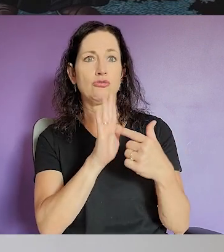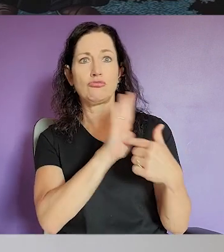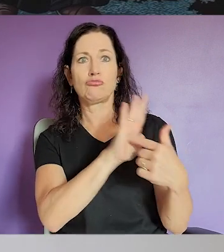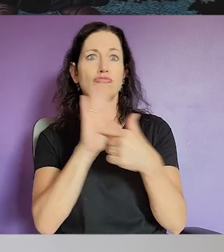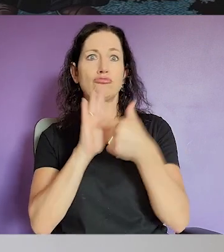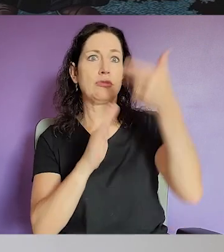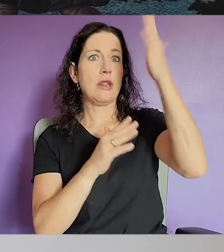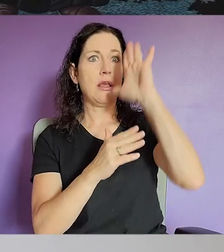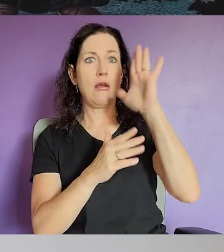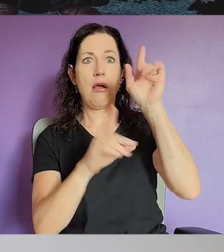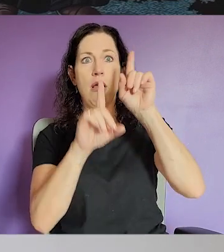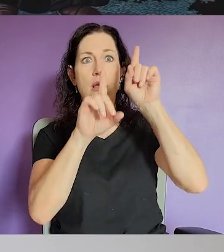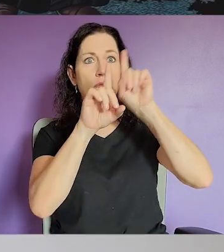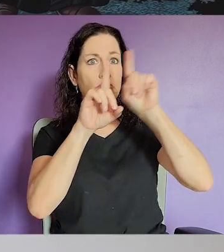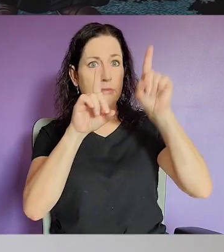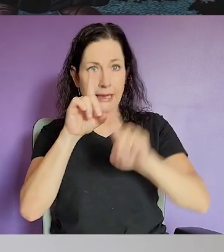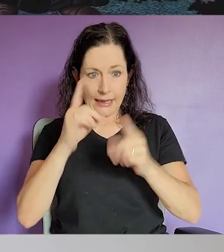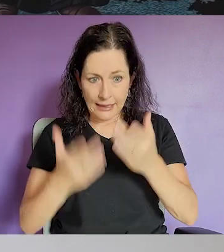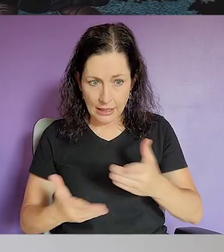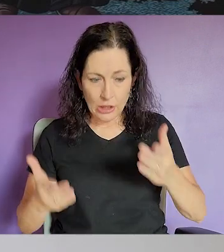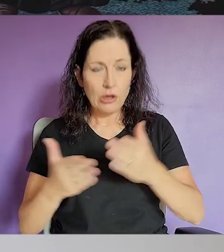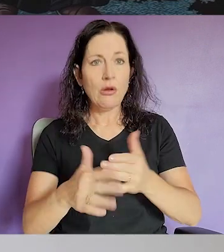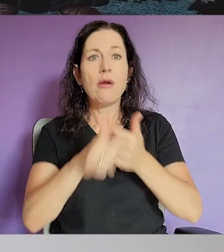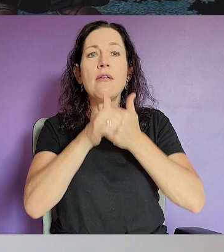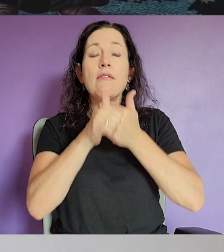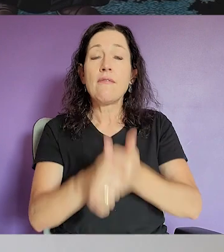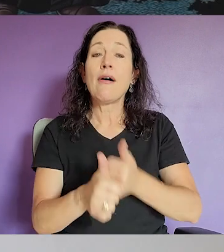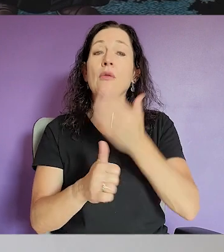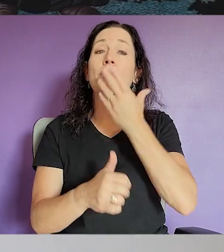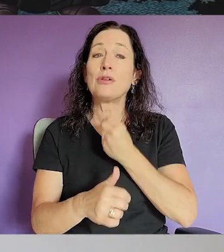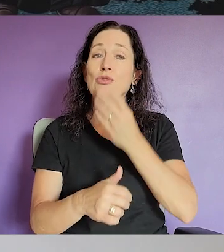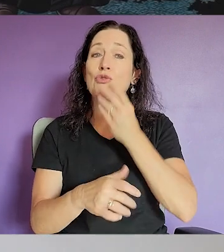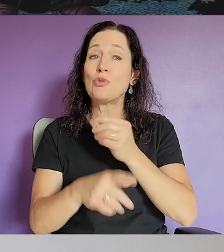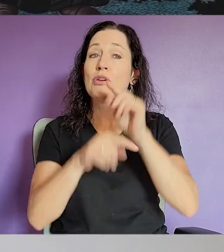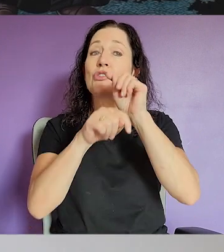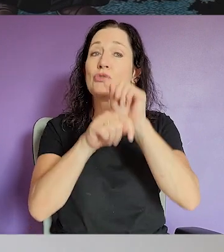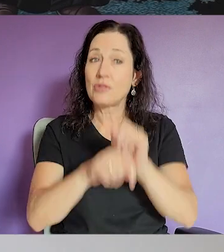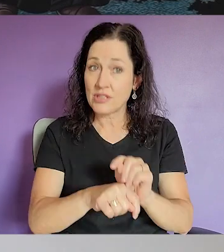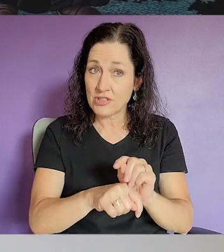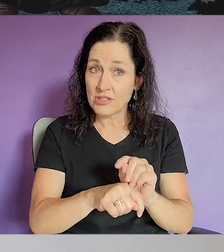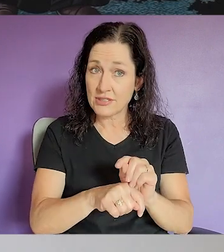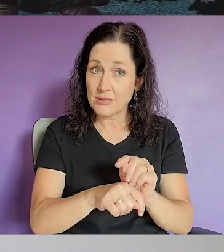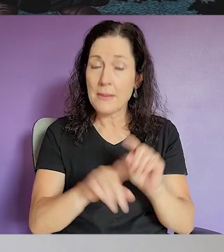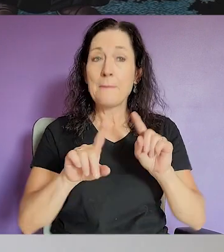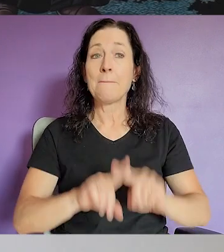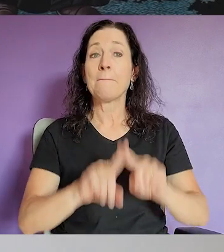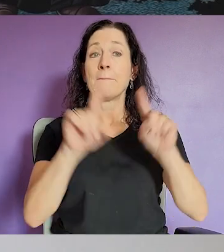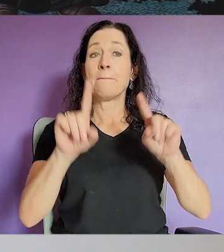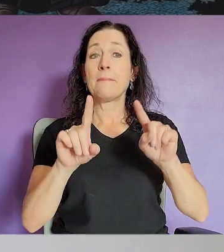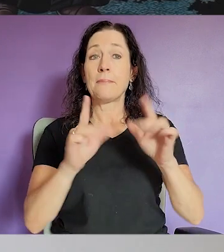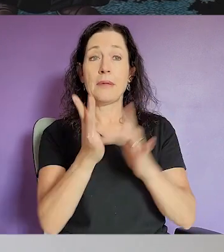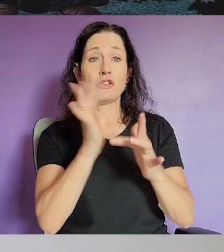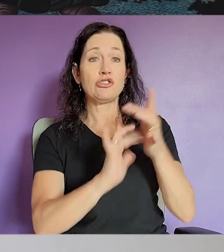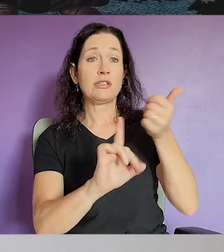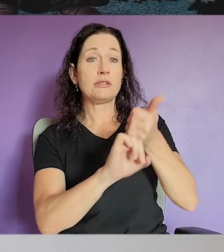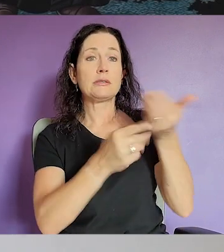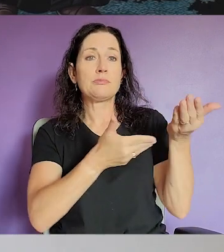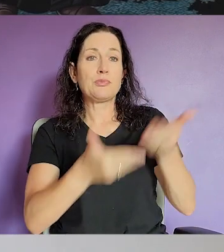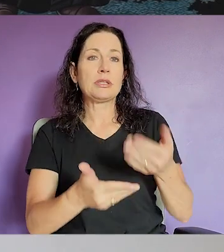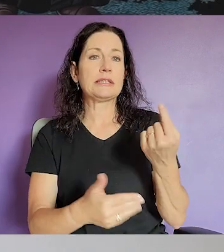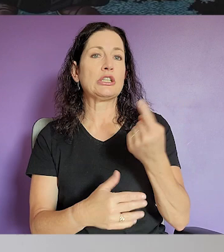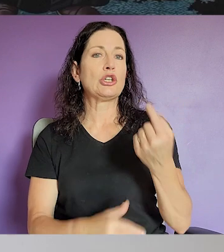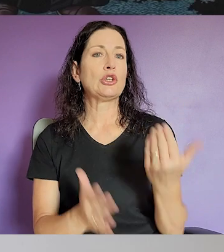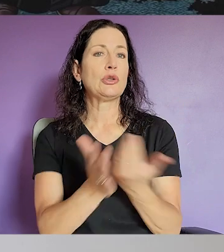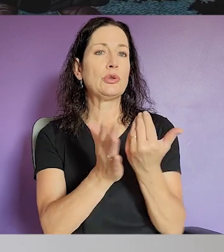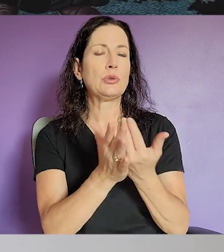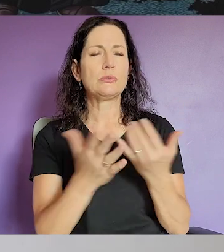in terms of the Jewish traditions. But there's something new. And of course, the